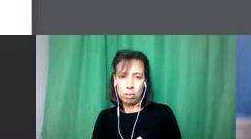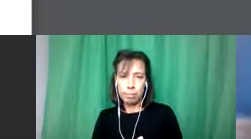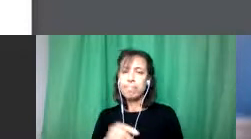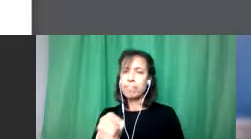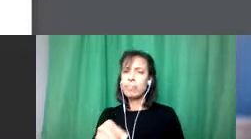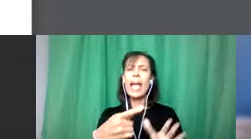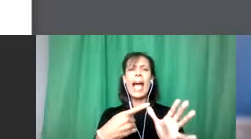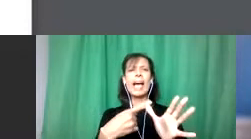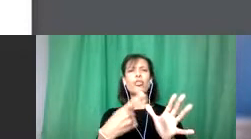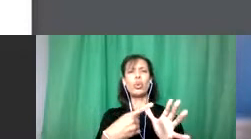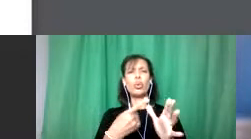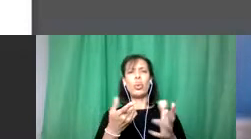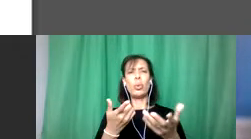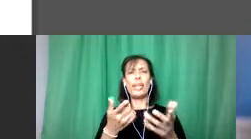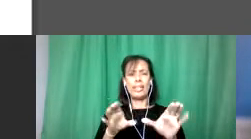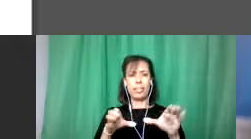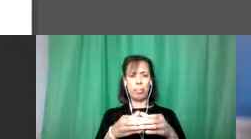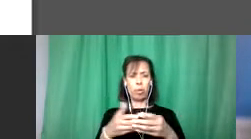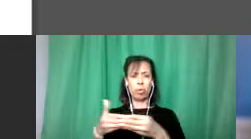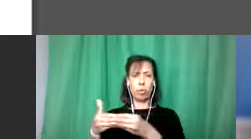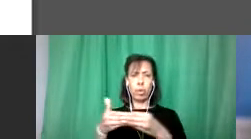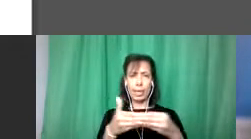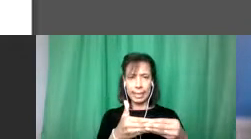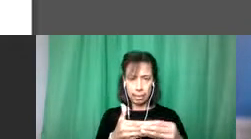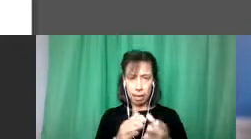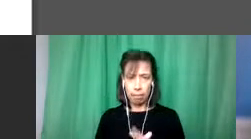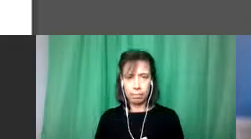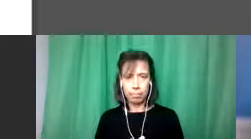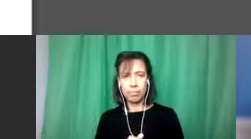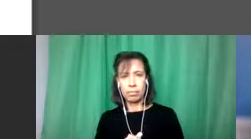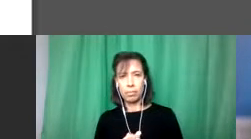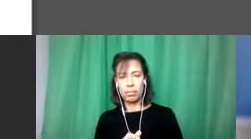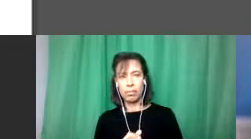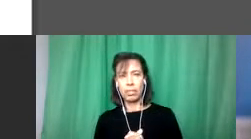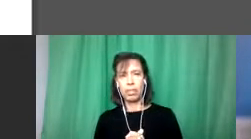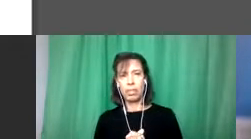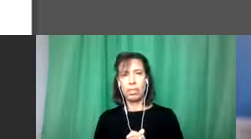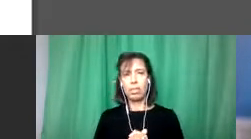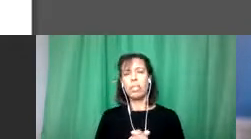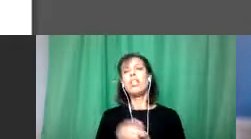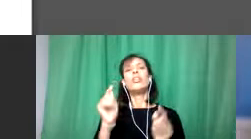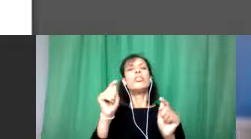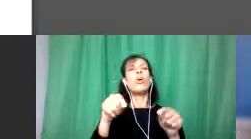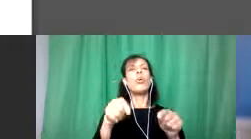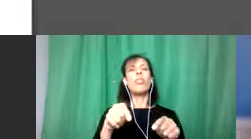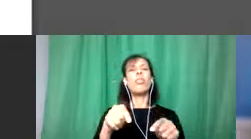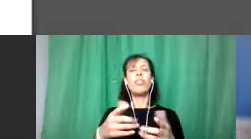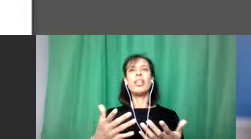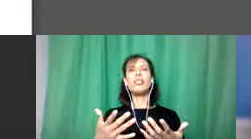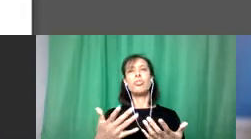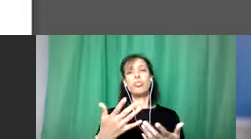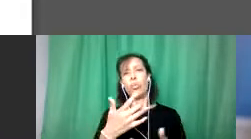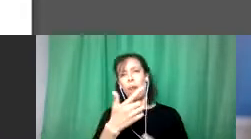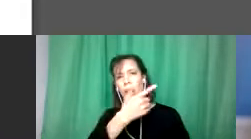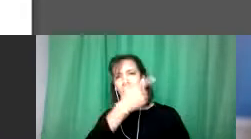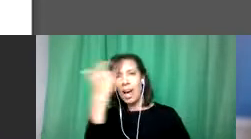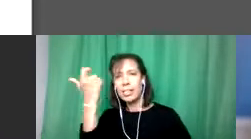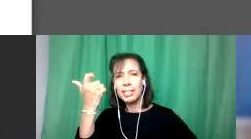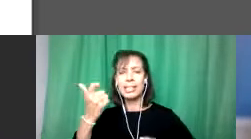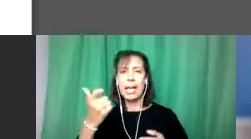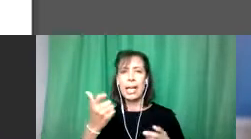What you're going to get from this module, so you're going to get an understanding of approaches to educational assessment. That's what I want you to come out with, to know